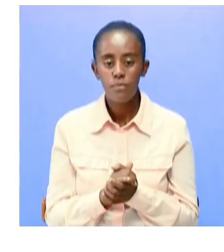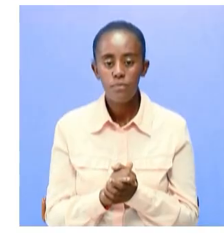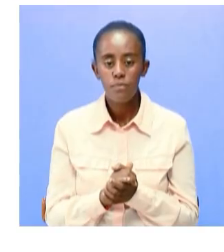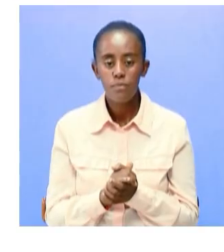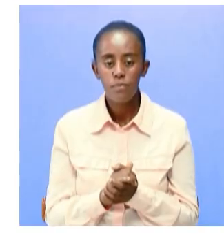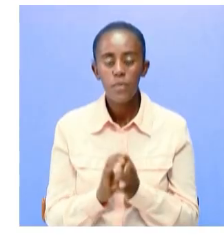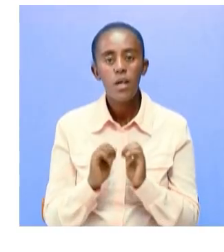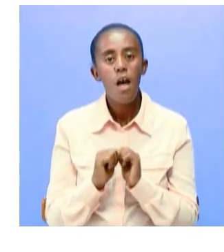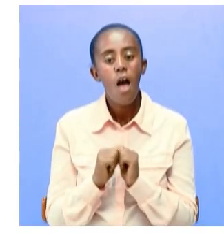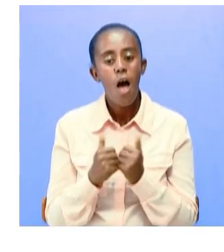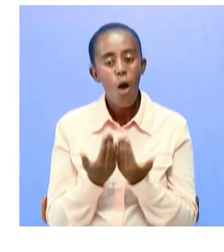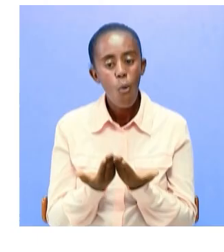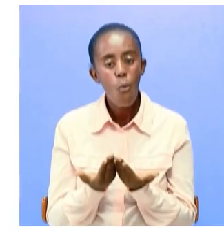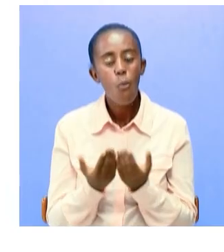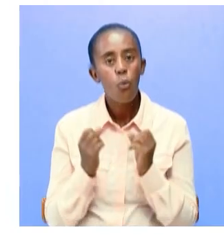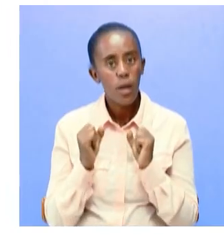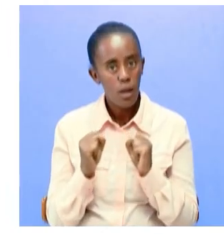How can